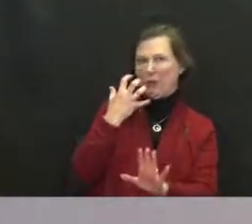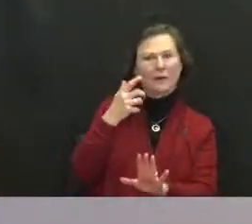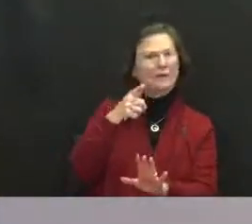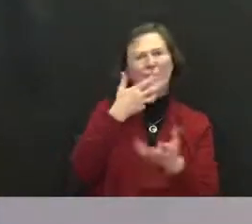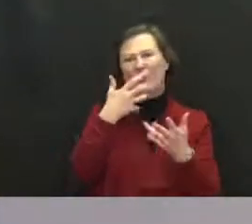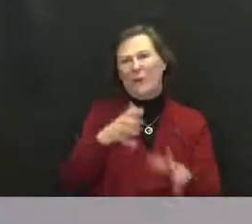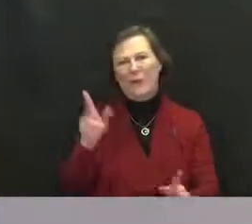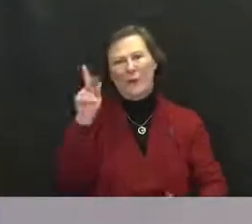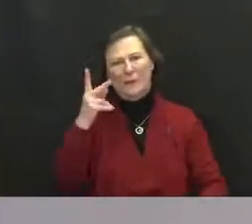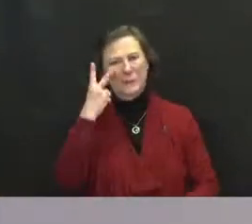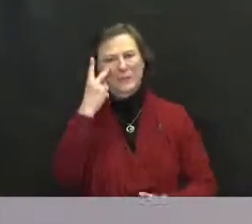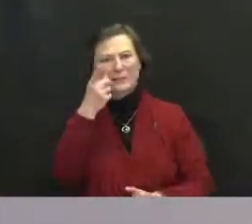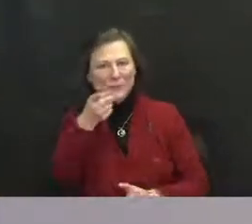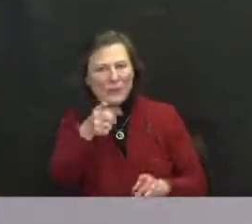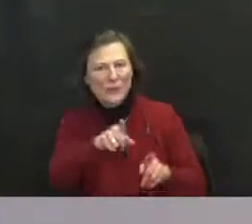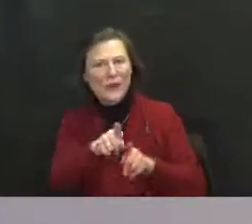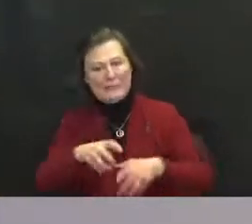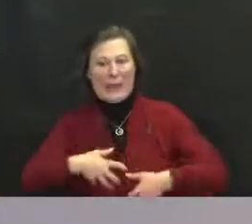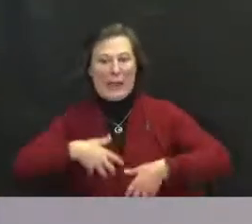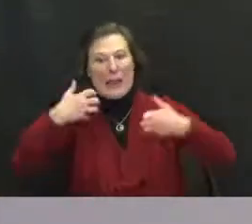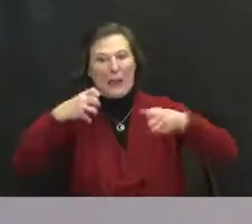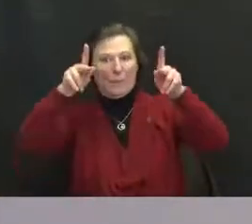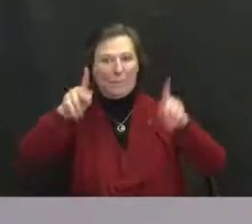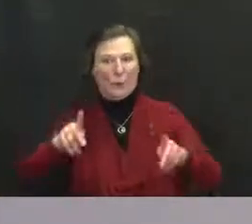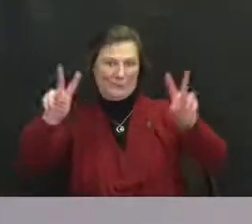be seen as an angry person.